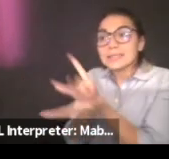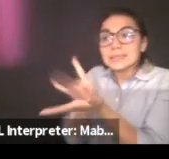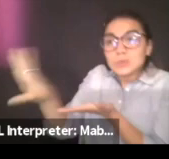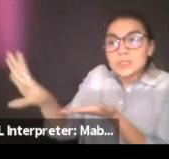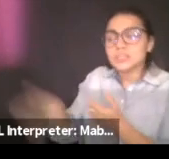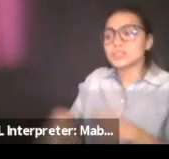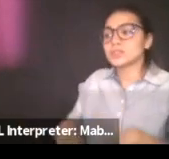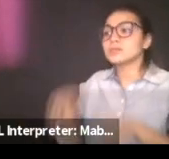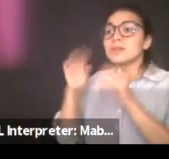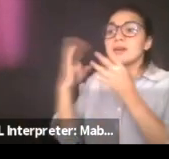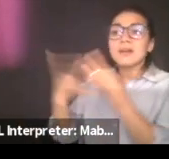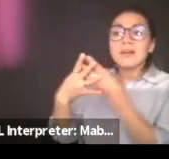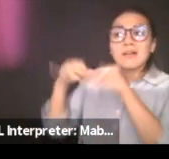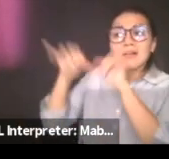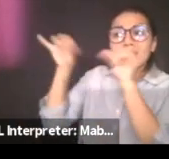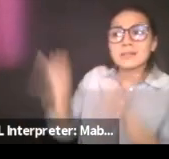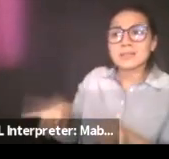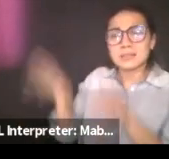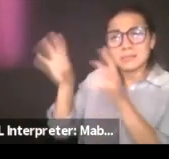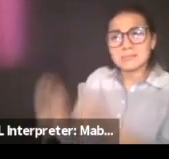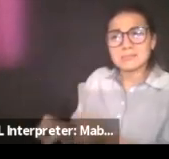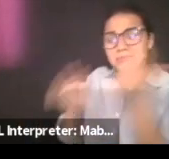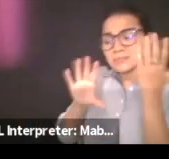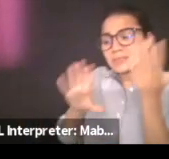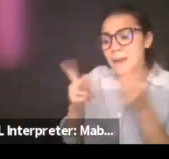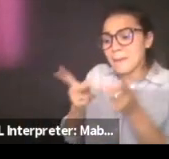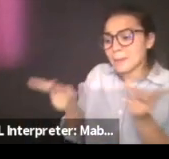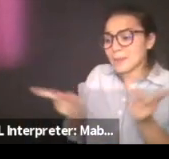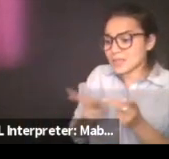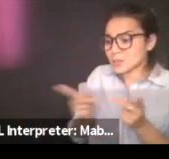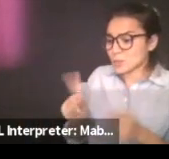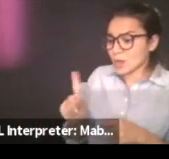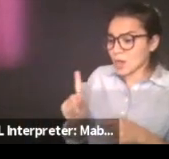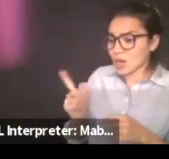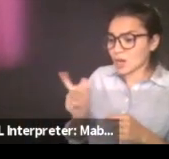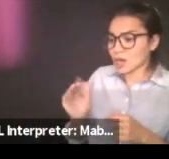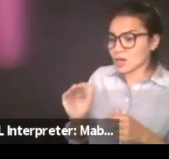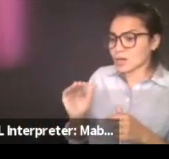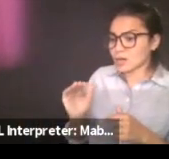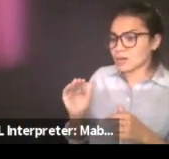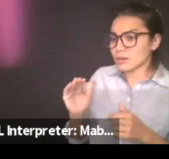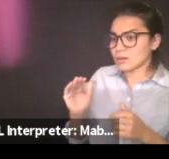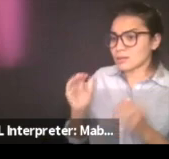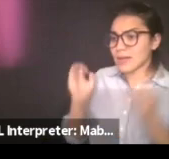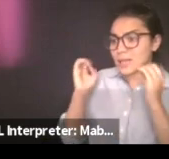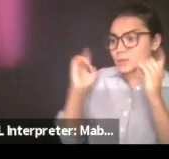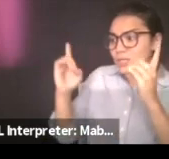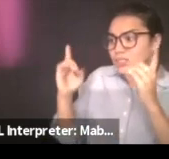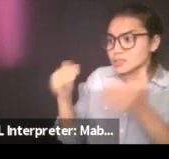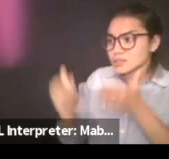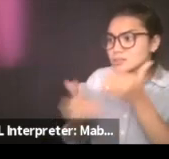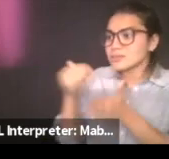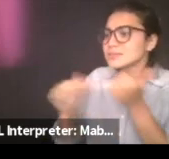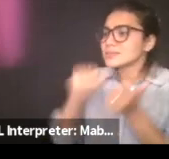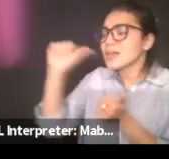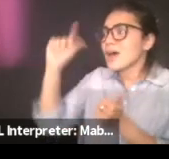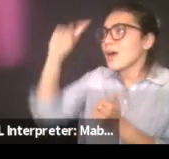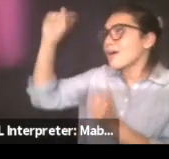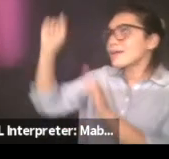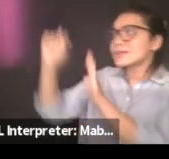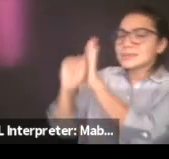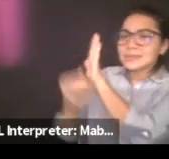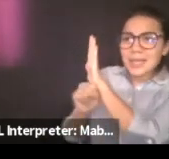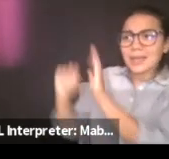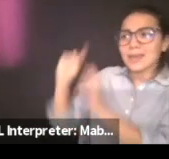the protection of children is community-led and not institutionalized, where child safety, health, and well-being are